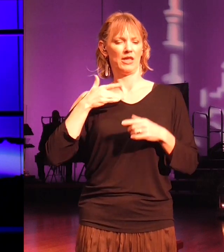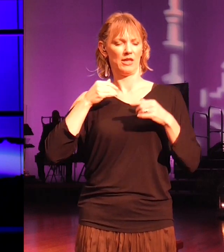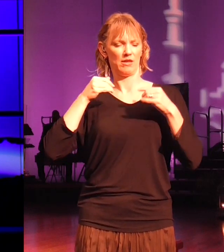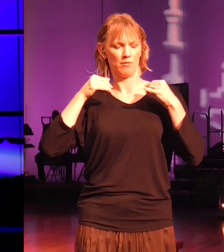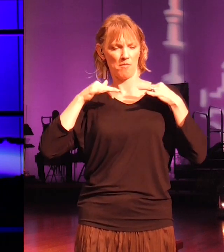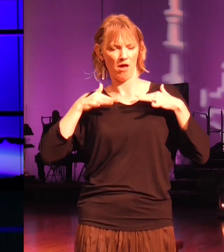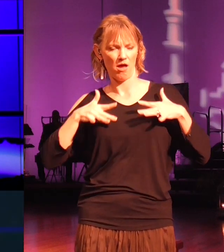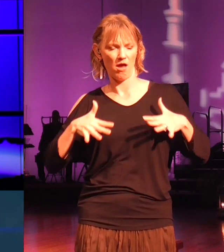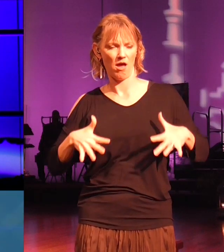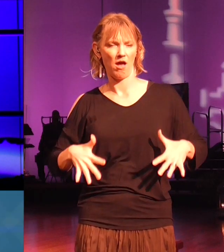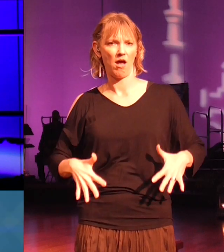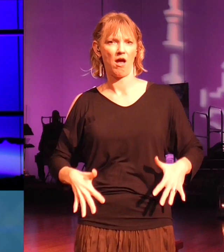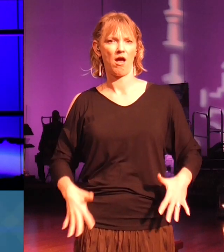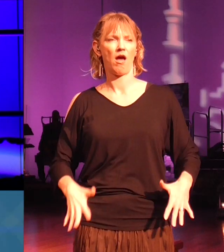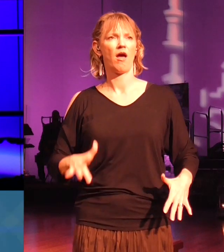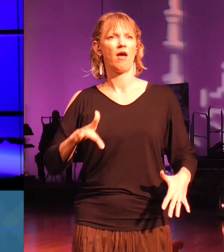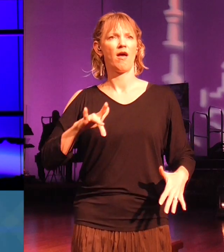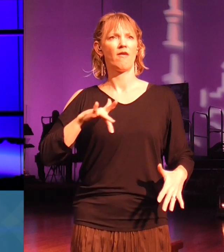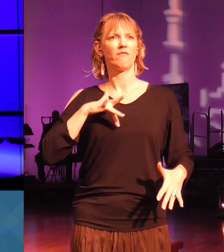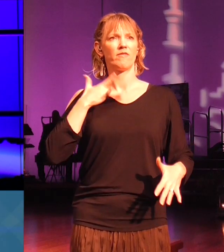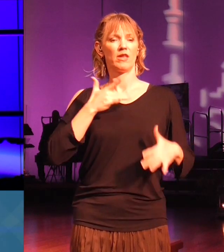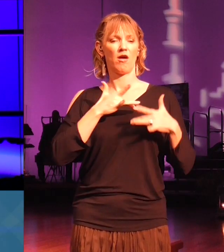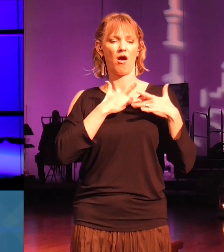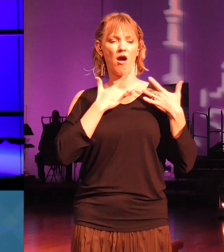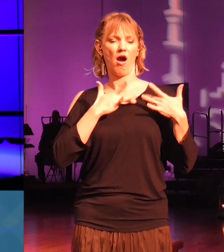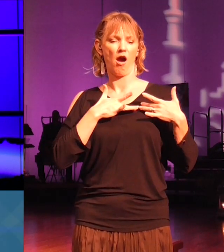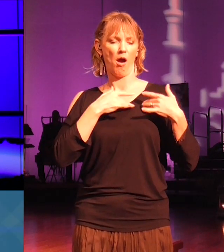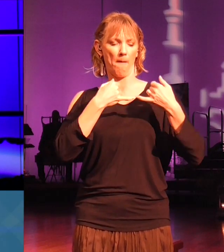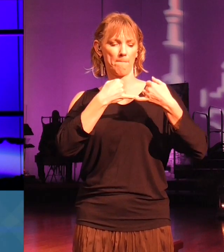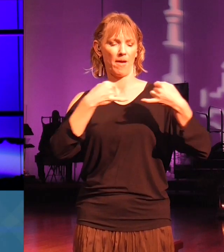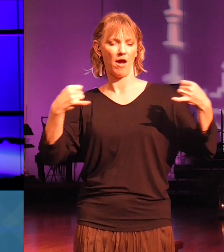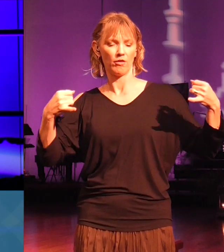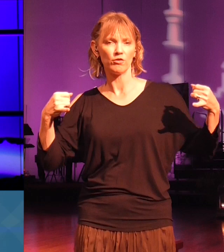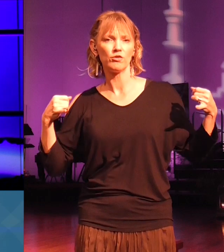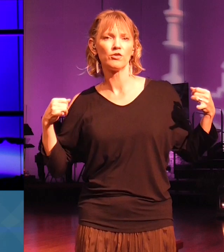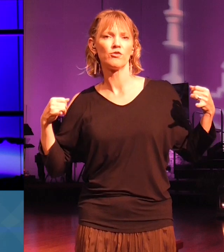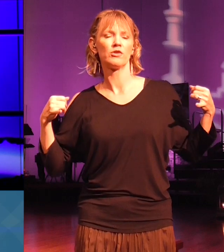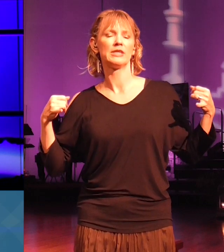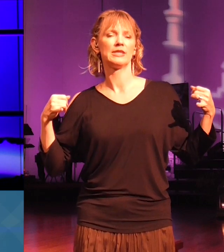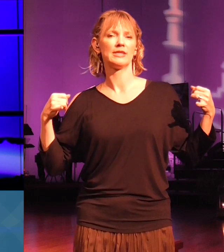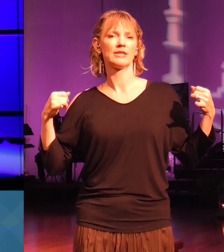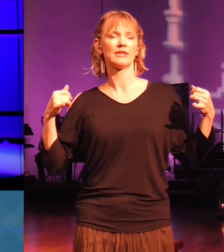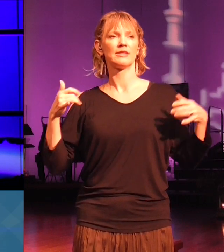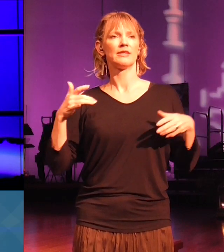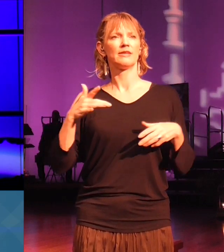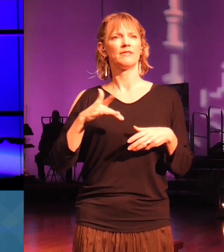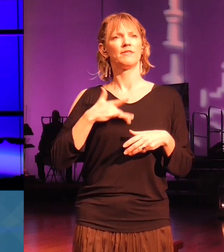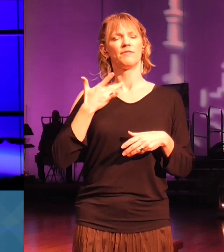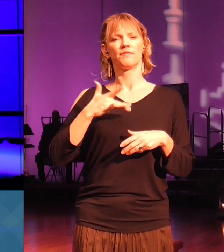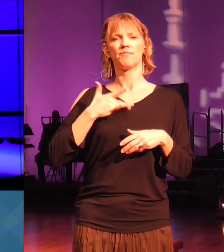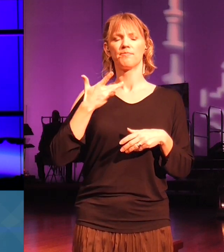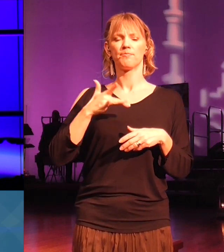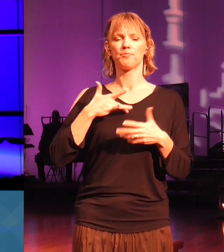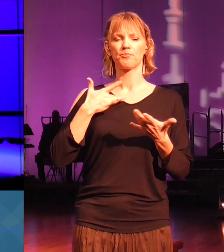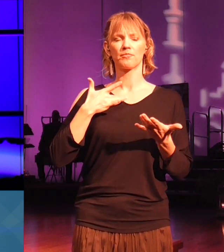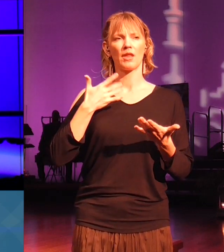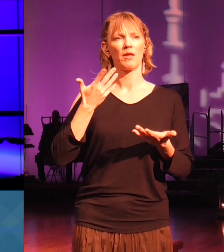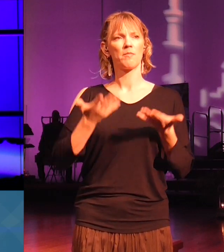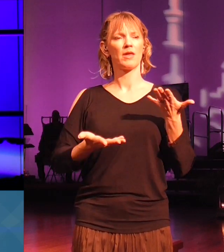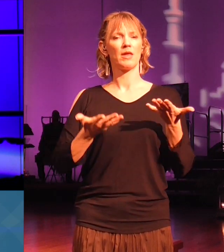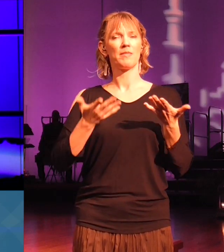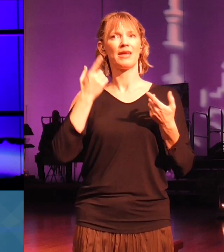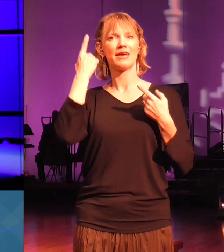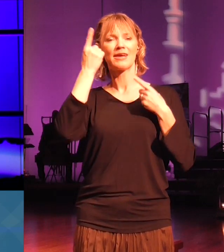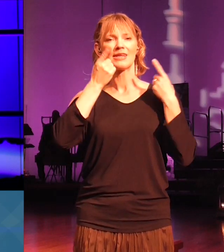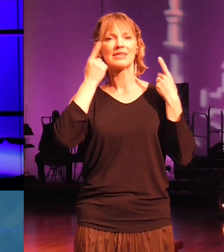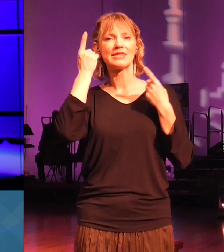Sense the boundaries within your heart and sense where, and perhaps consider even,